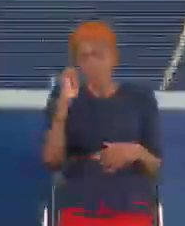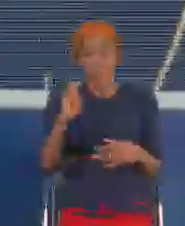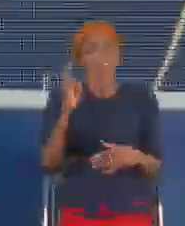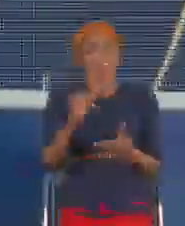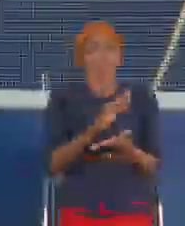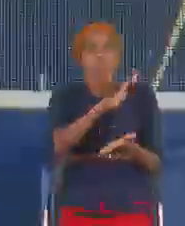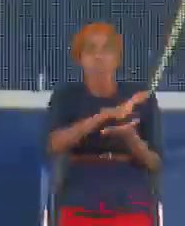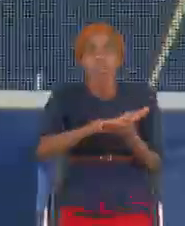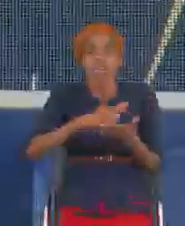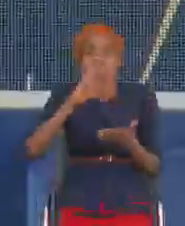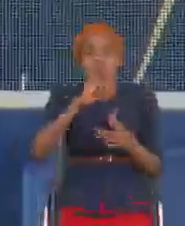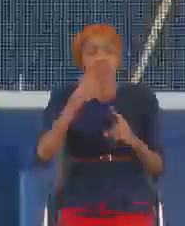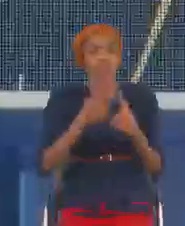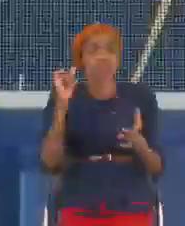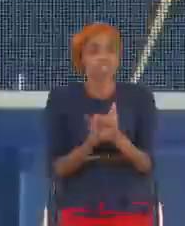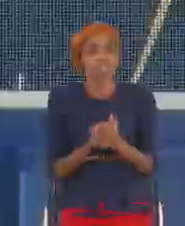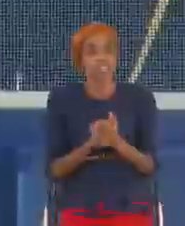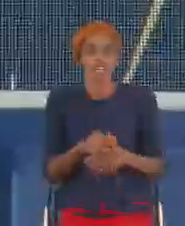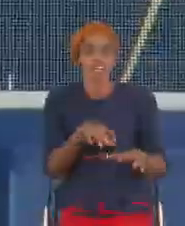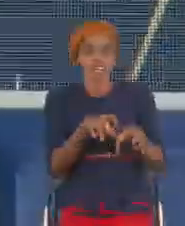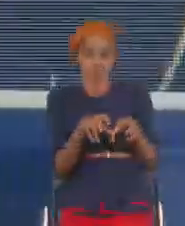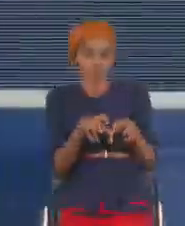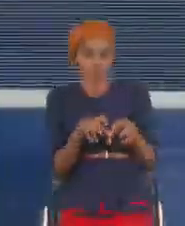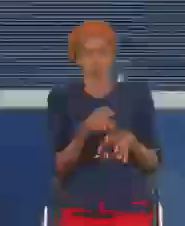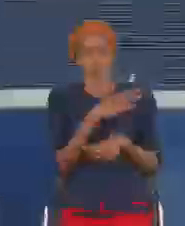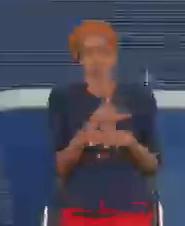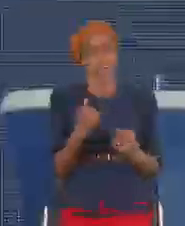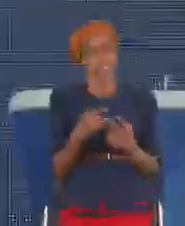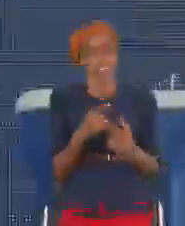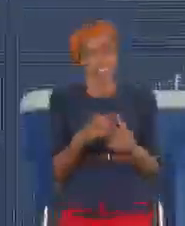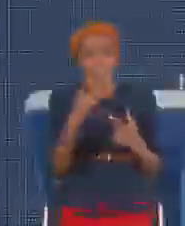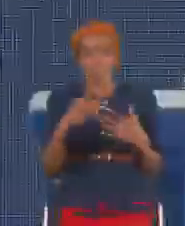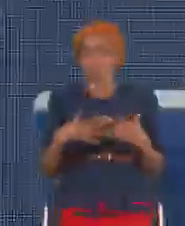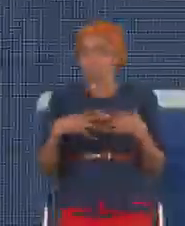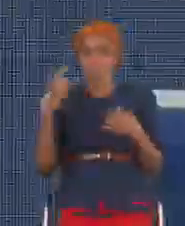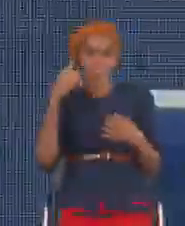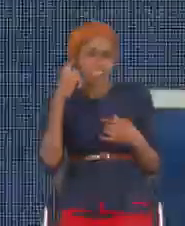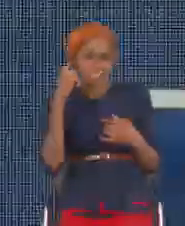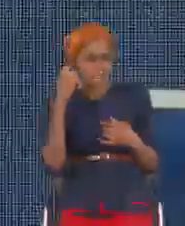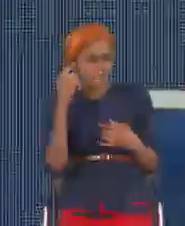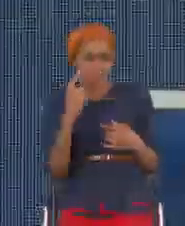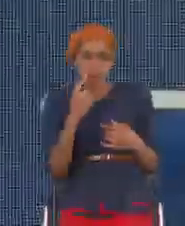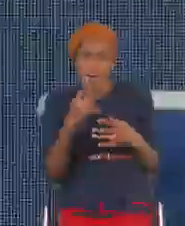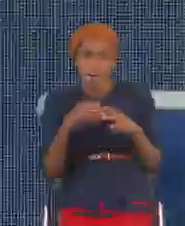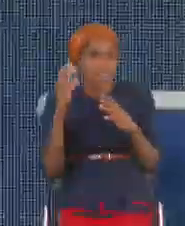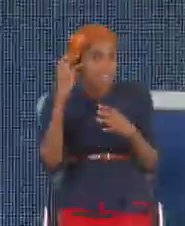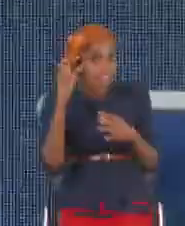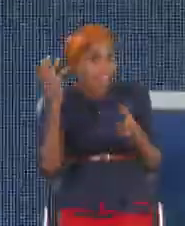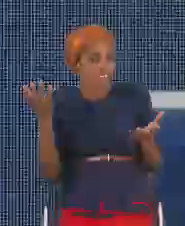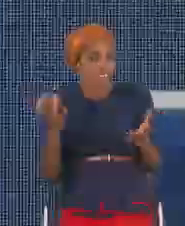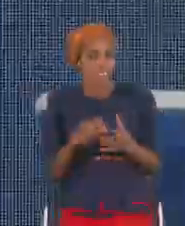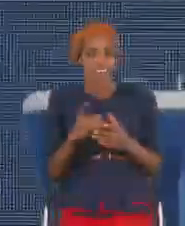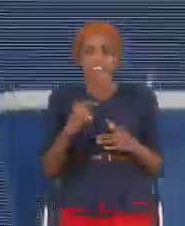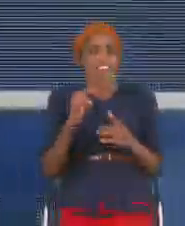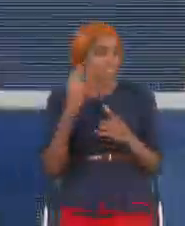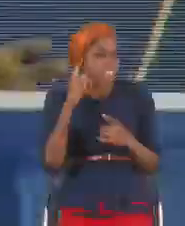cleanse you from that leprosy. And the deaf hear. Look at that. Even the deaf, they will